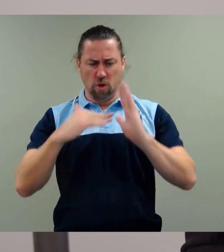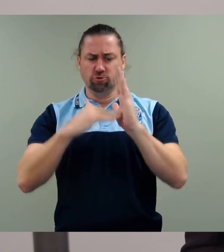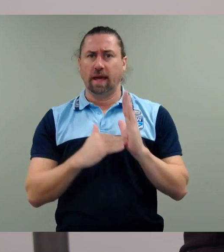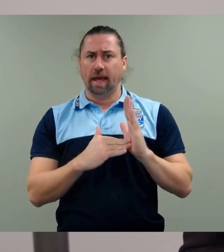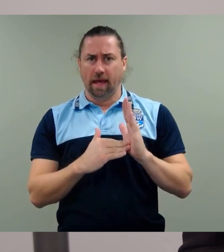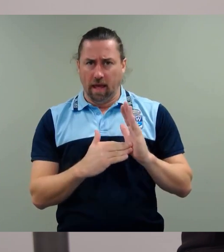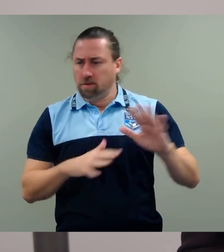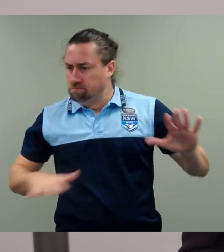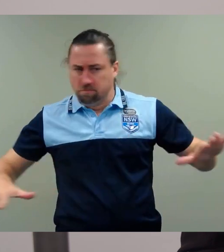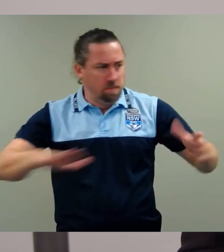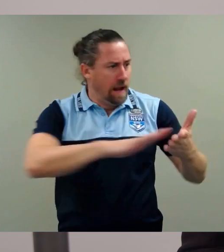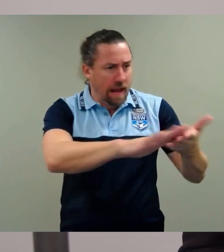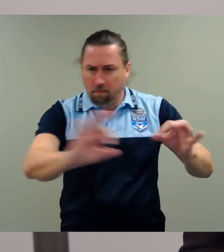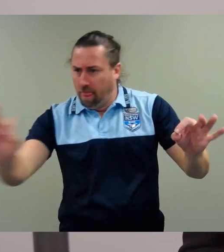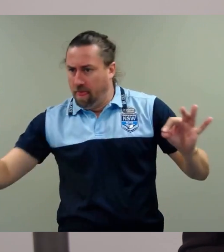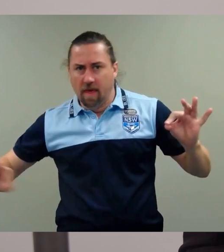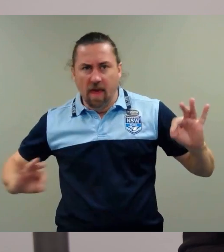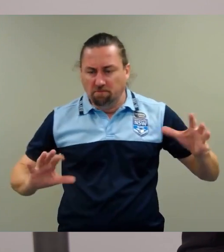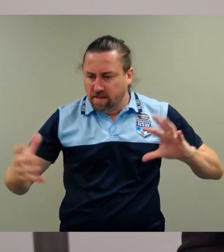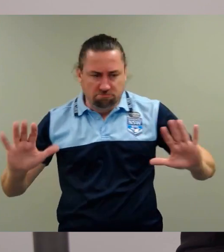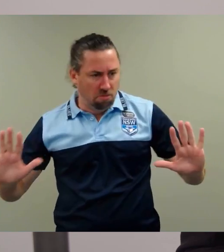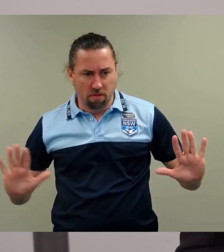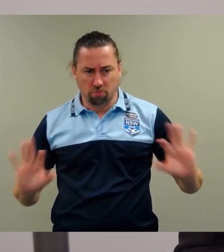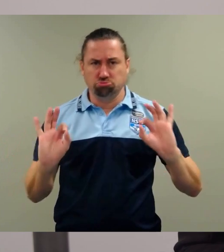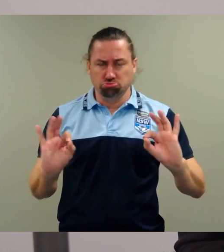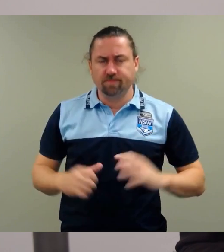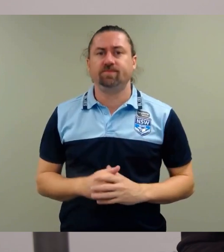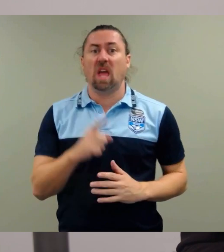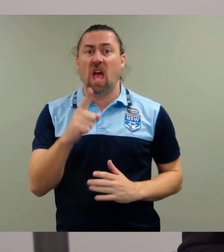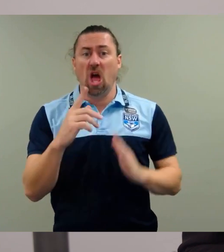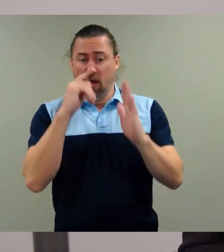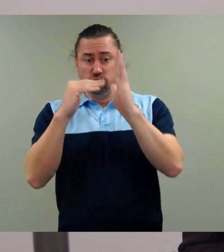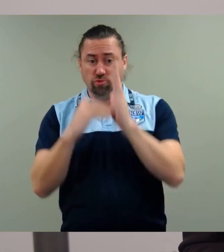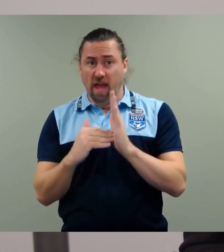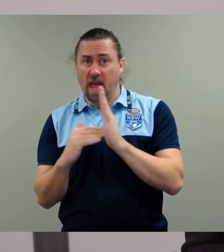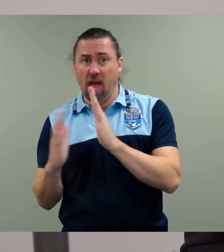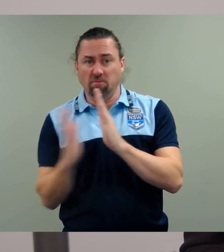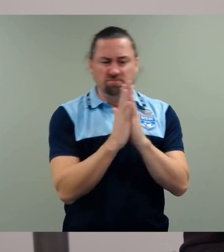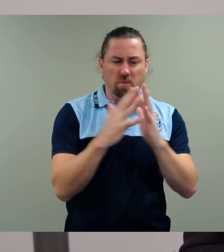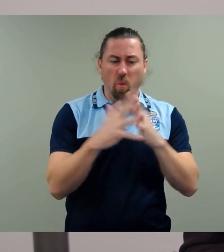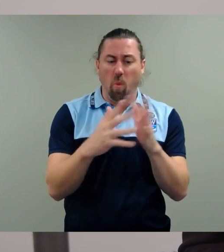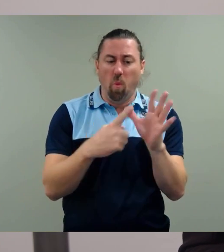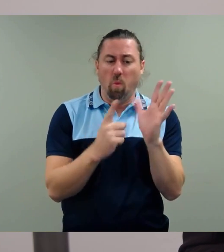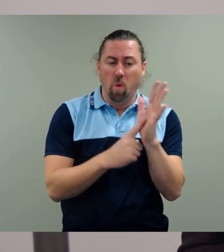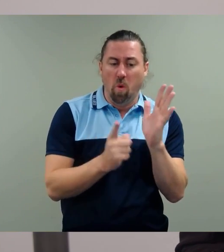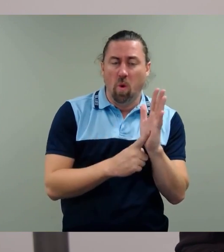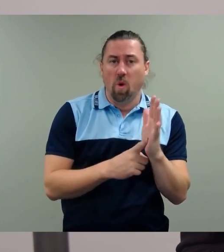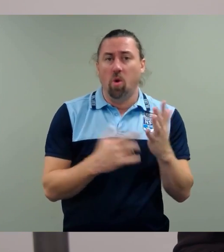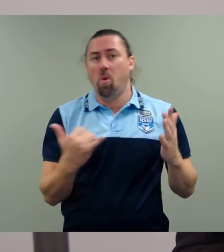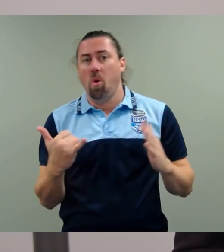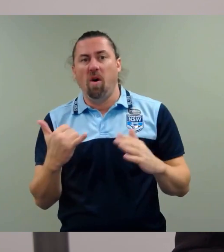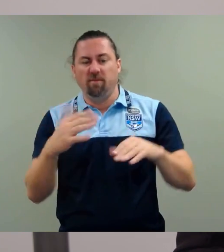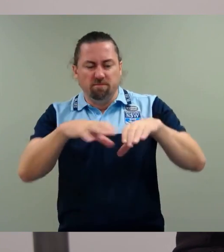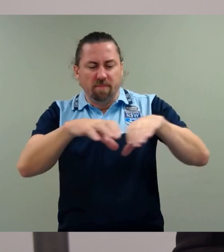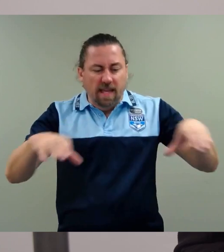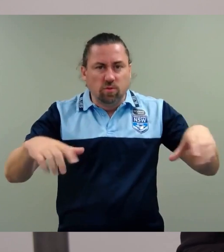chair and ensure the space around you is clear of any objects. Place this chair up against a wall or in